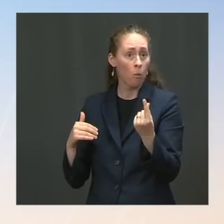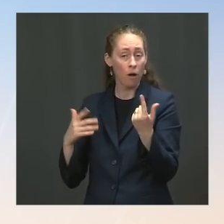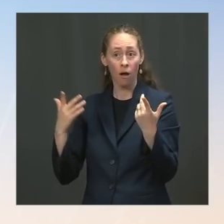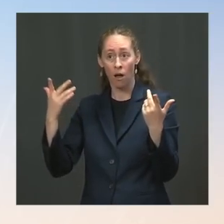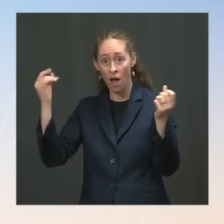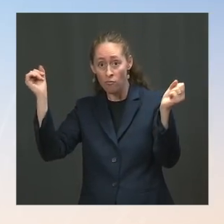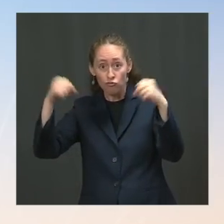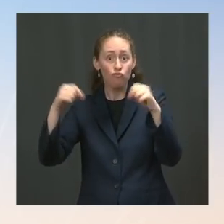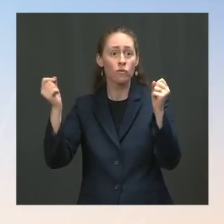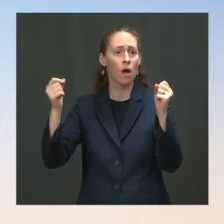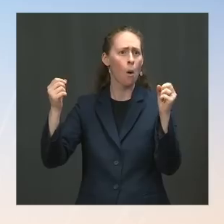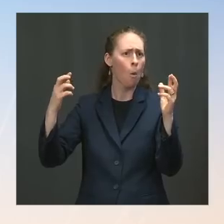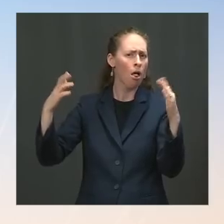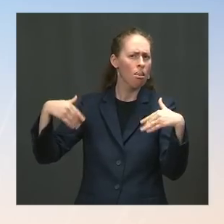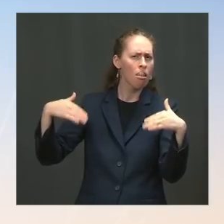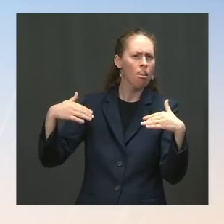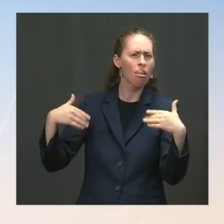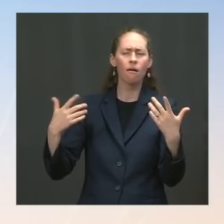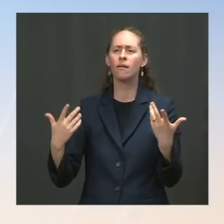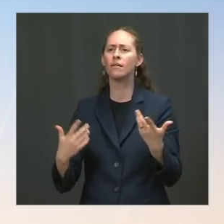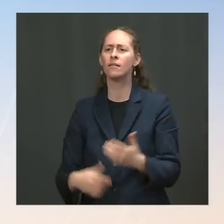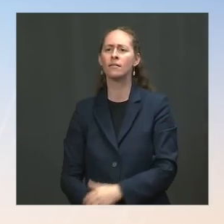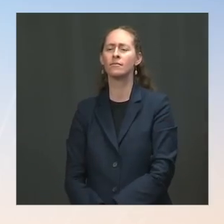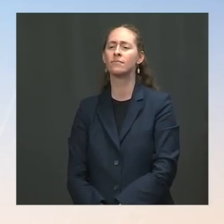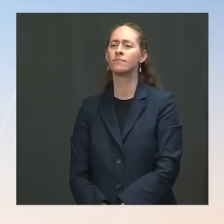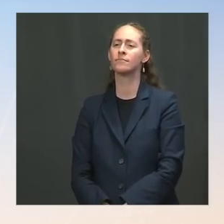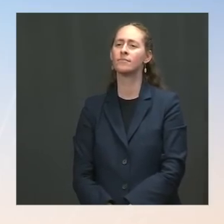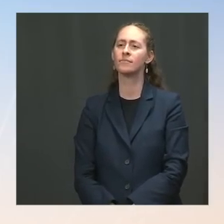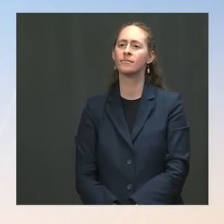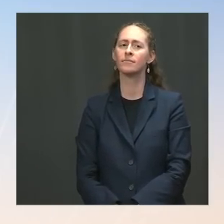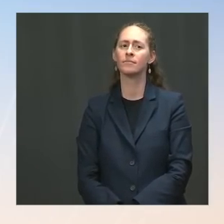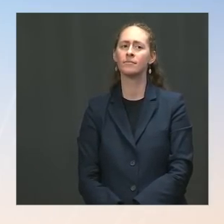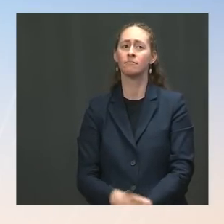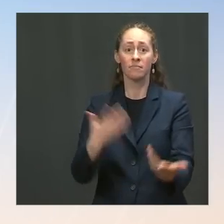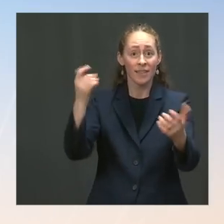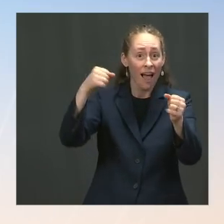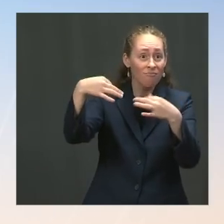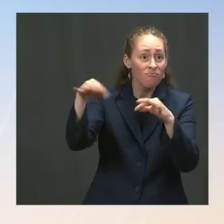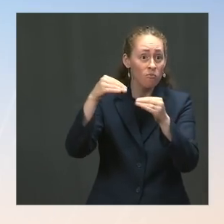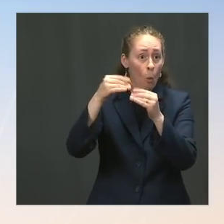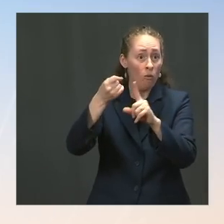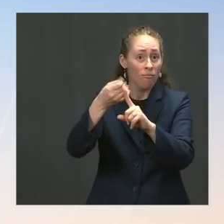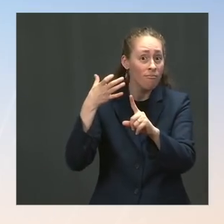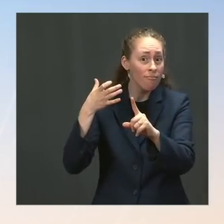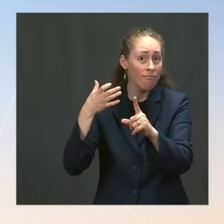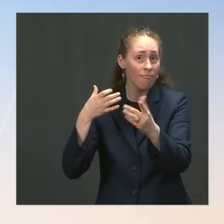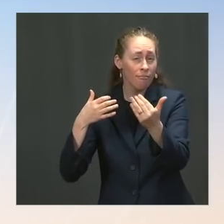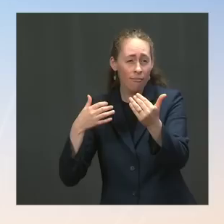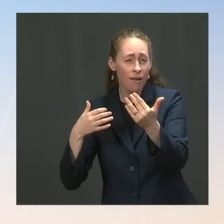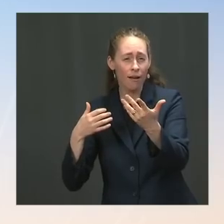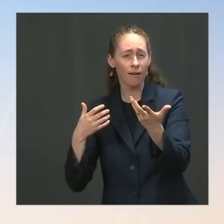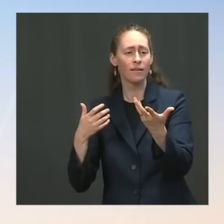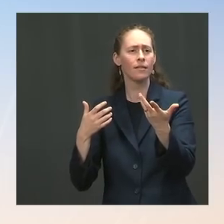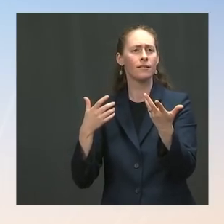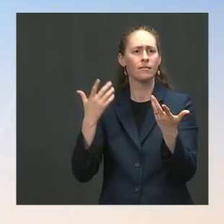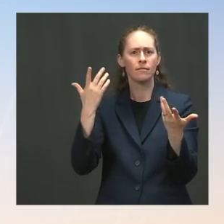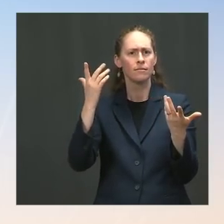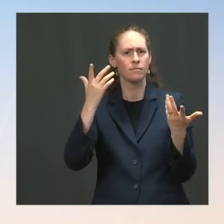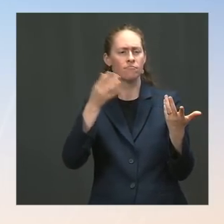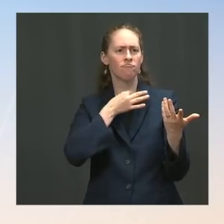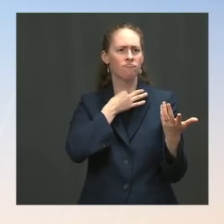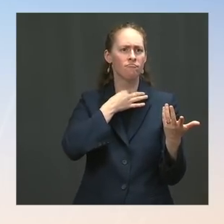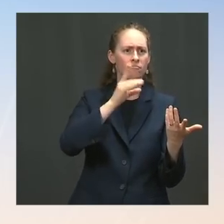stand, and if you could speak more broadly to the concern that some in the White House and Democrats have